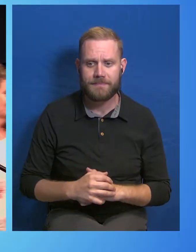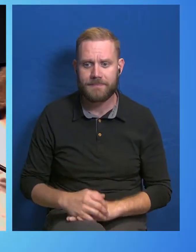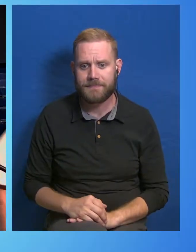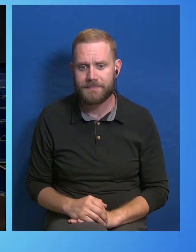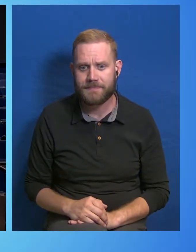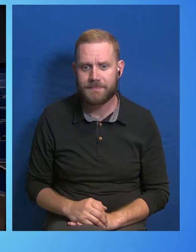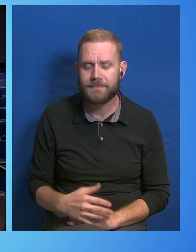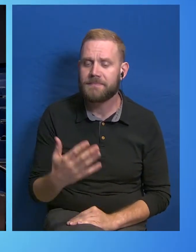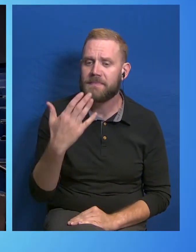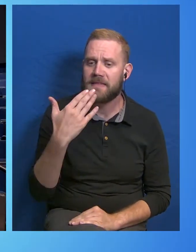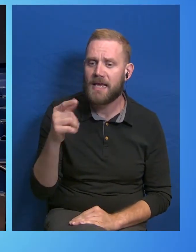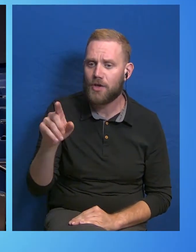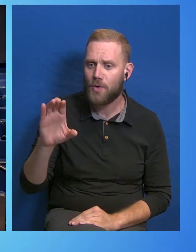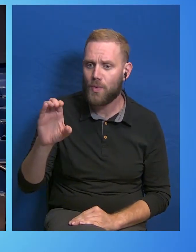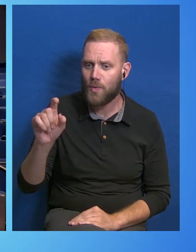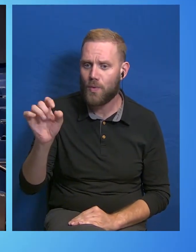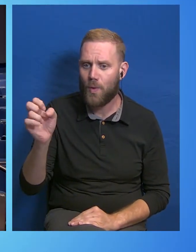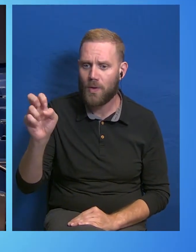Thank you so much, Colleen.